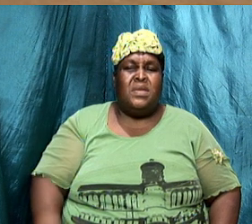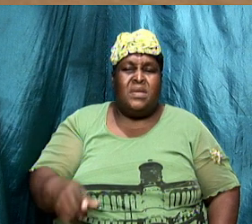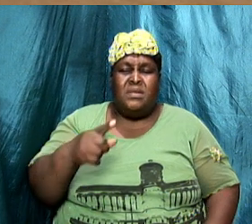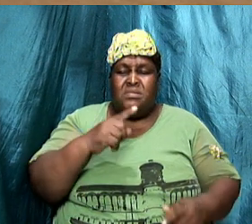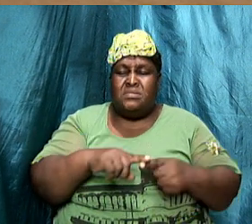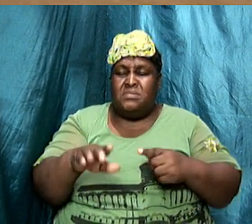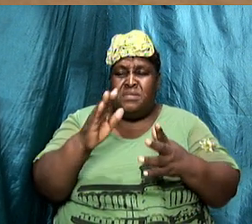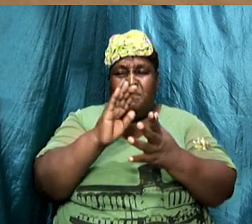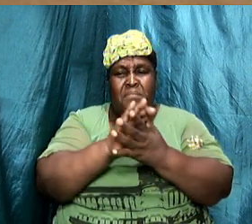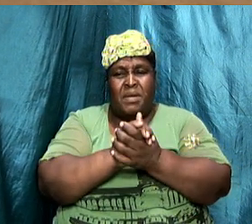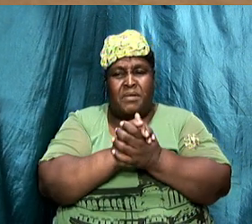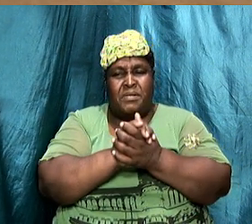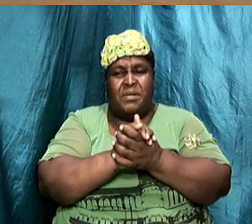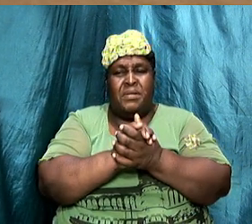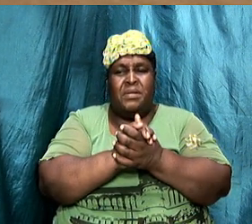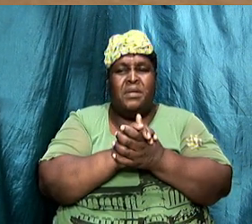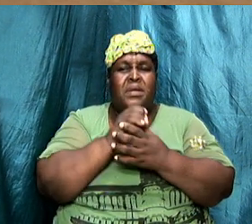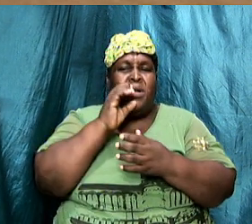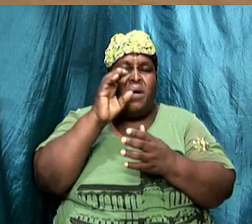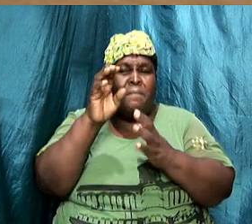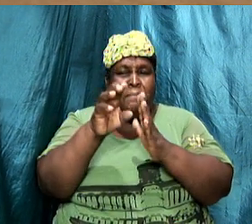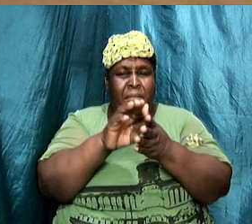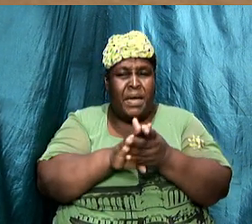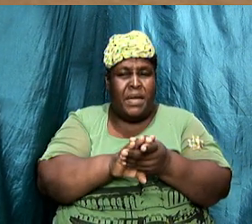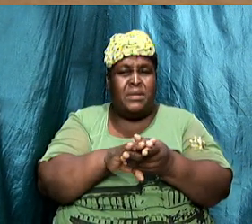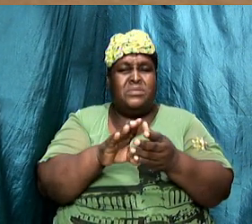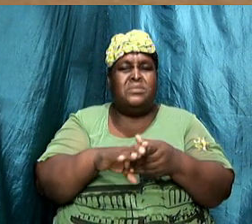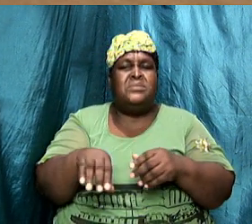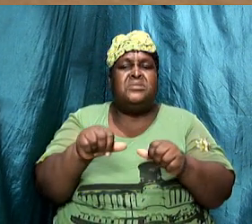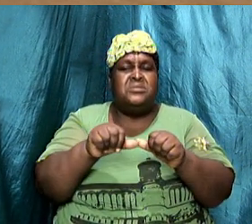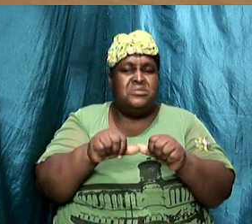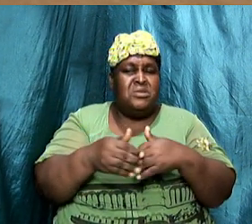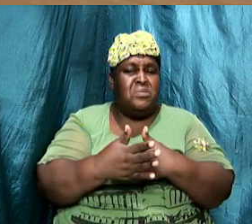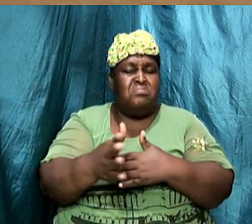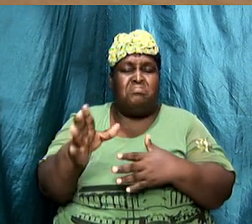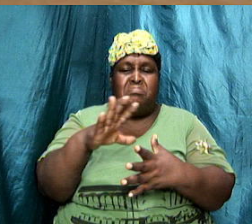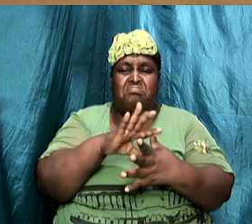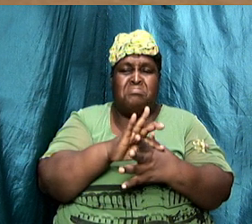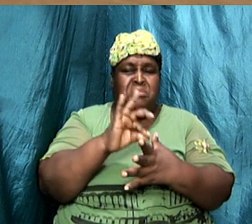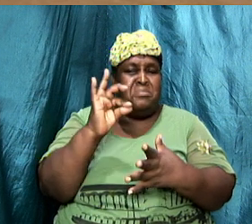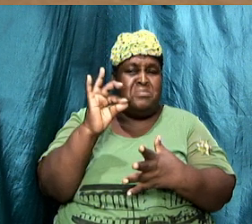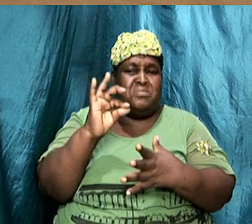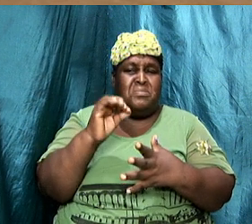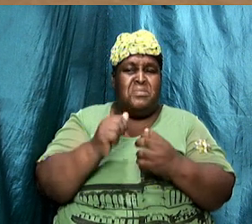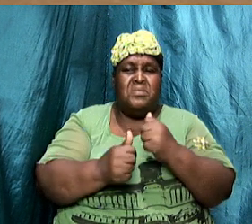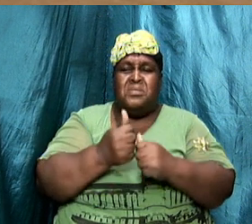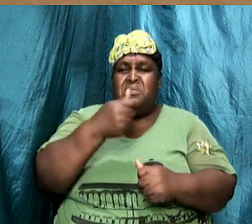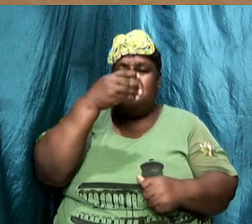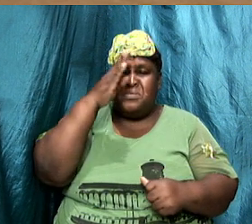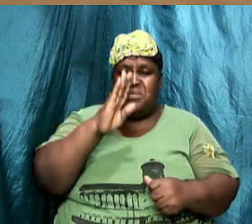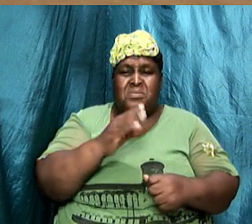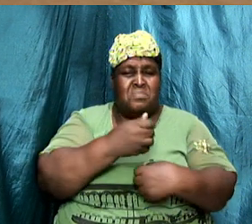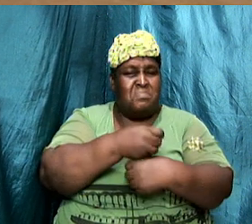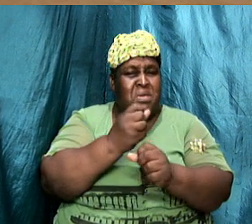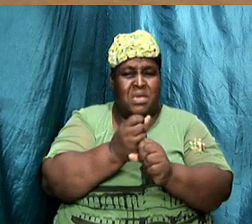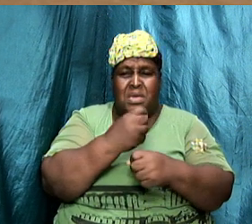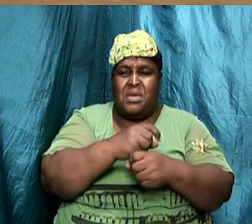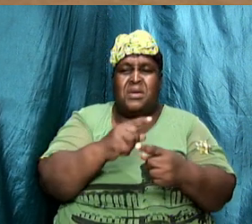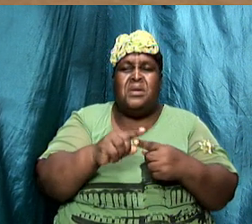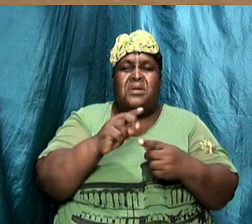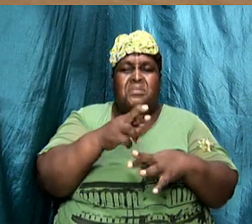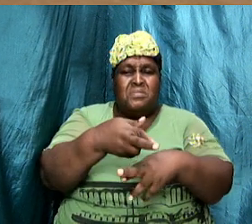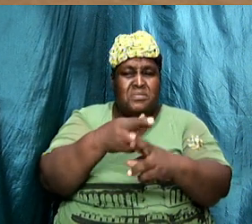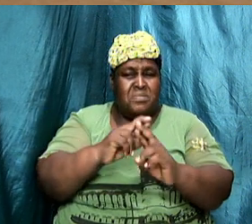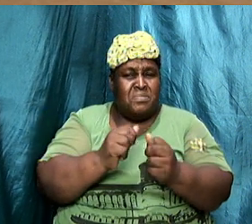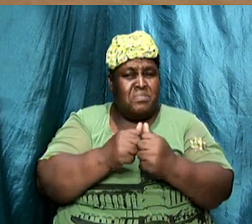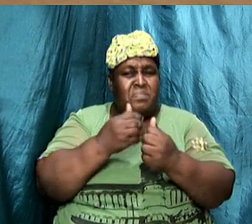forbidding to marry and commanding to abstain from meats which God hath created to be